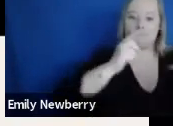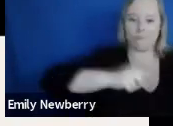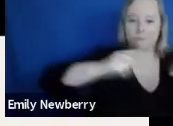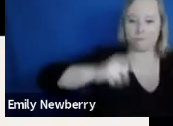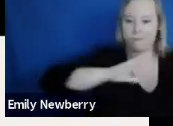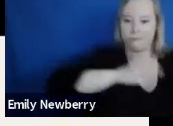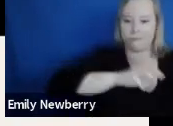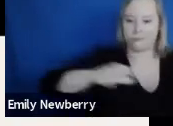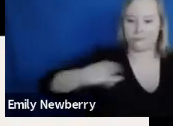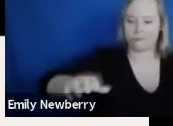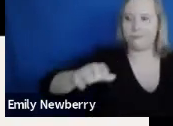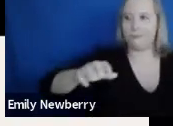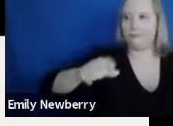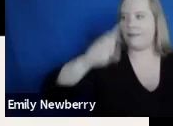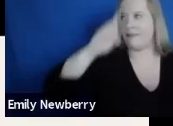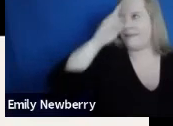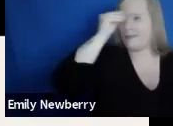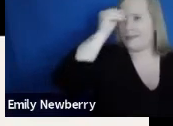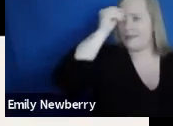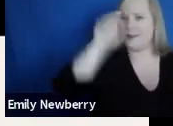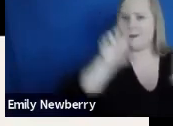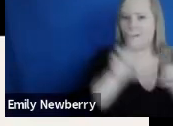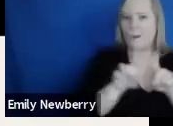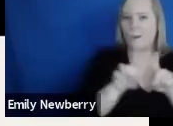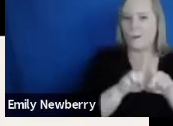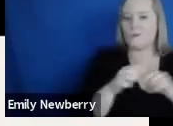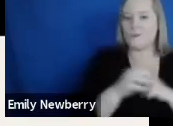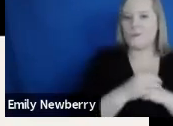thinking. So